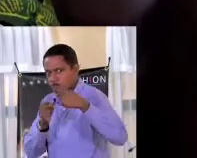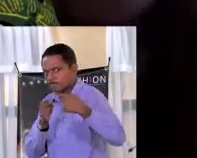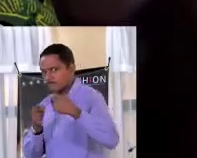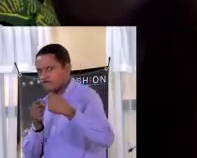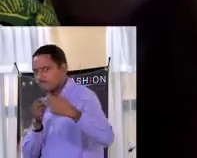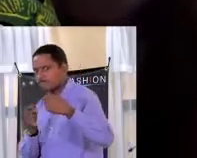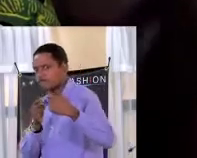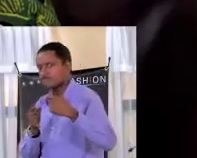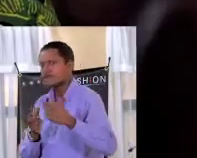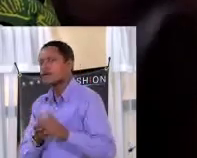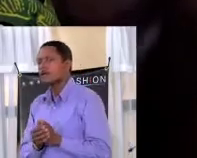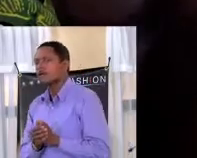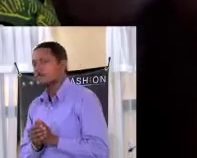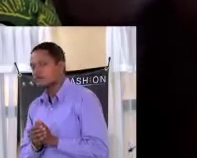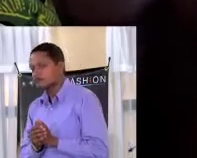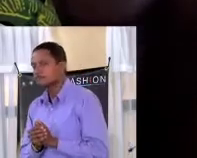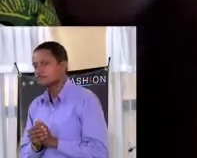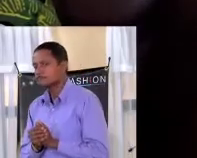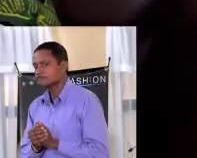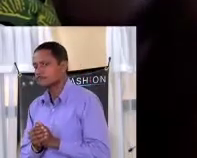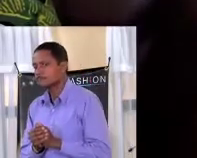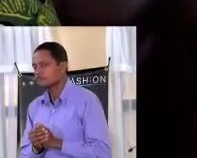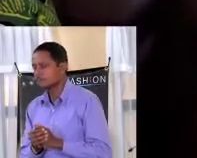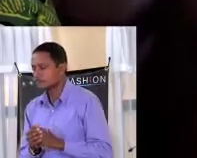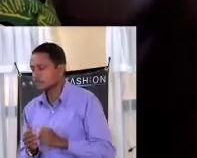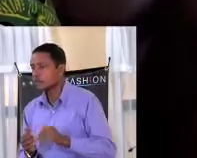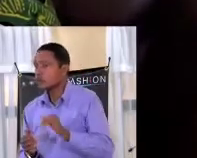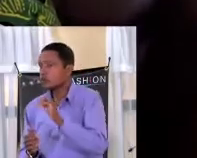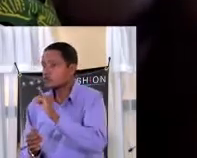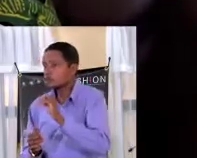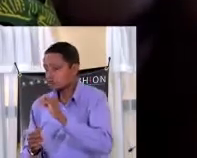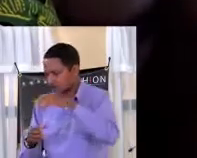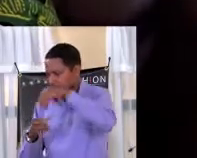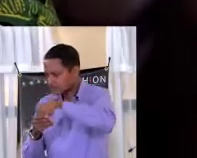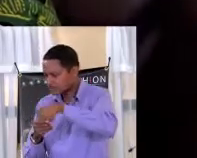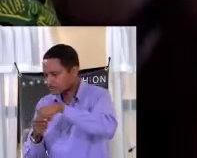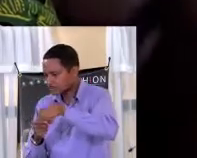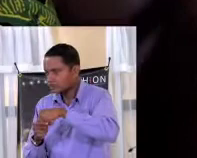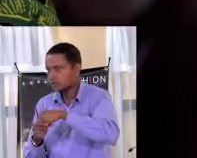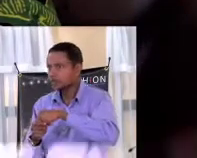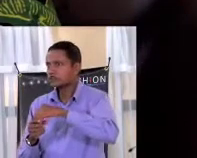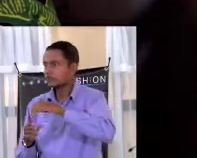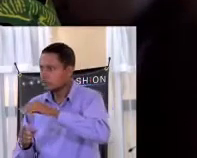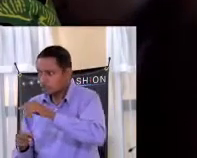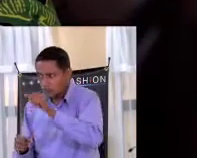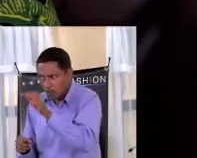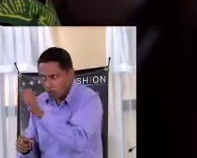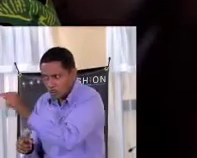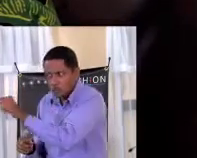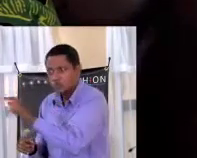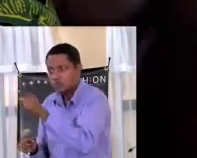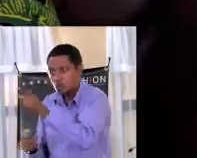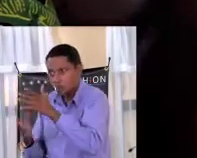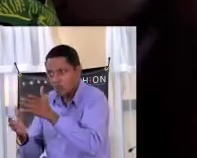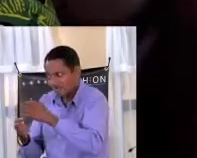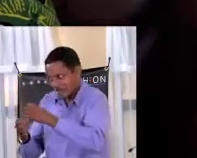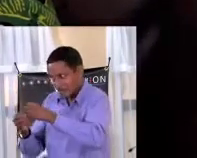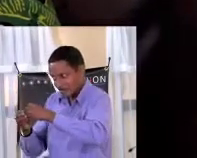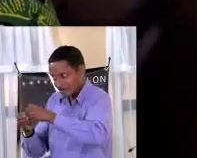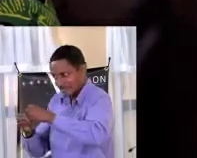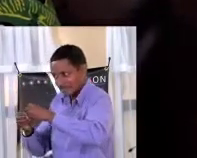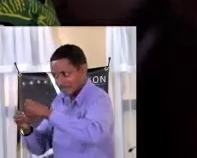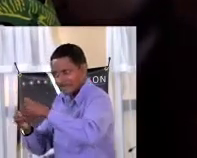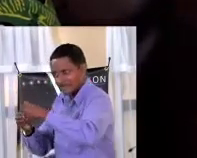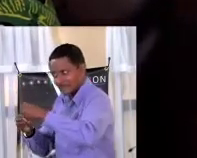with. And it also includes, it's very imperative that you research your target market. Your target market is not just